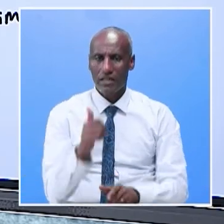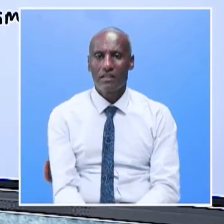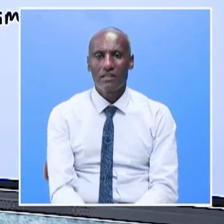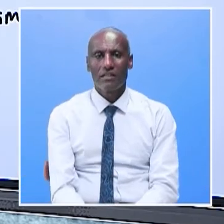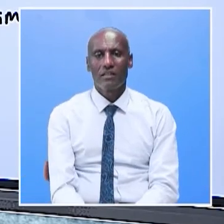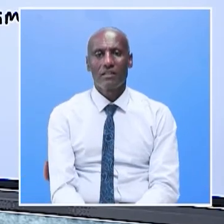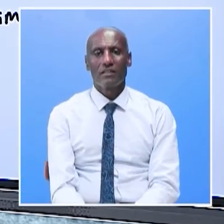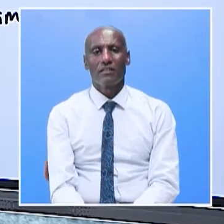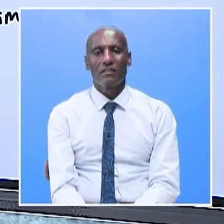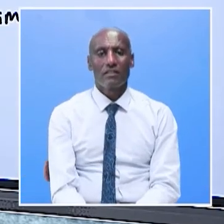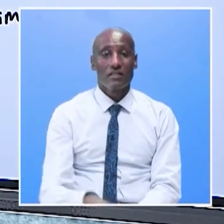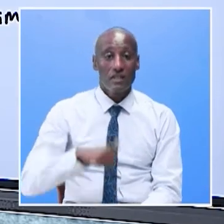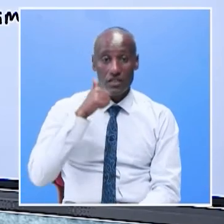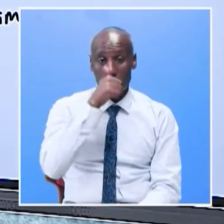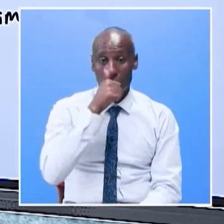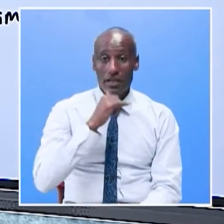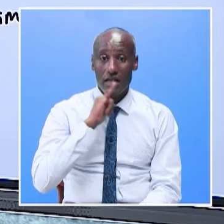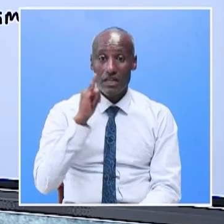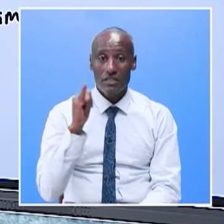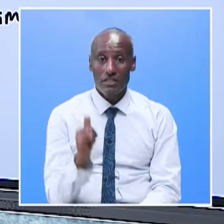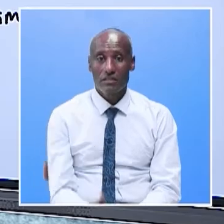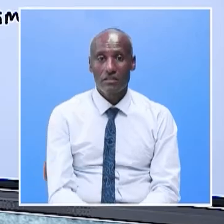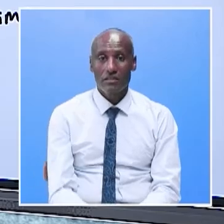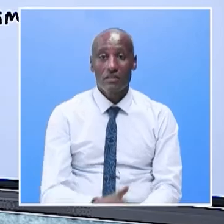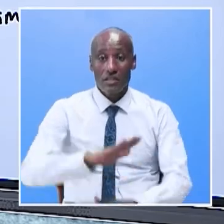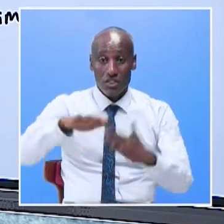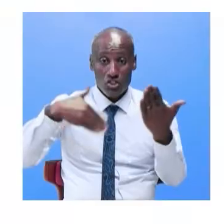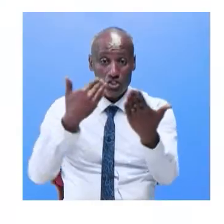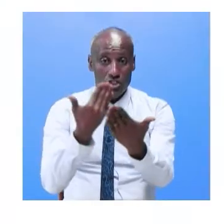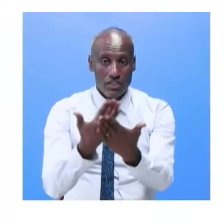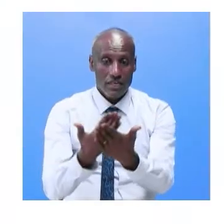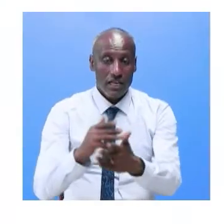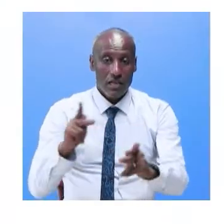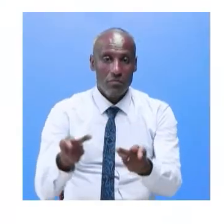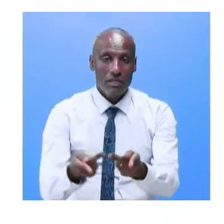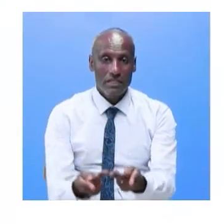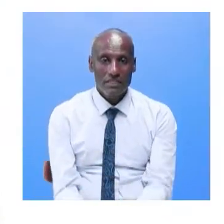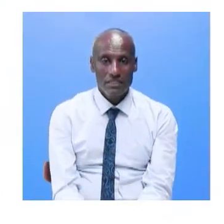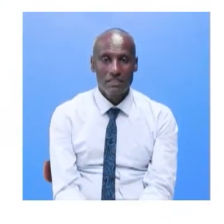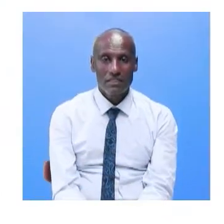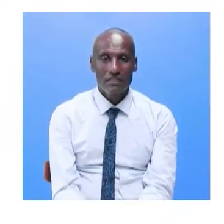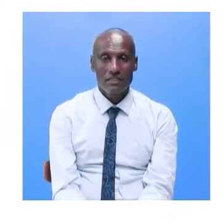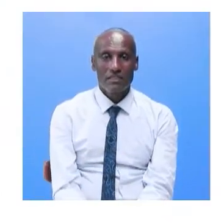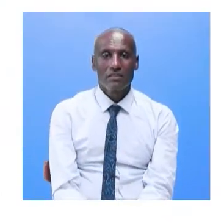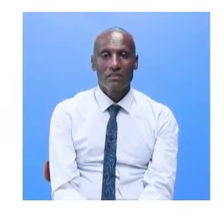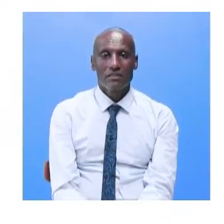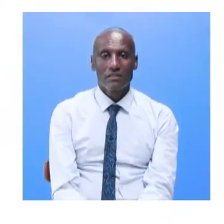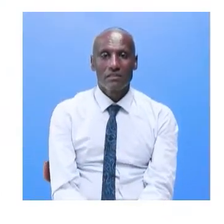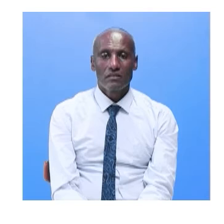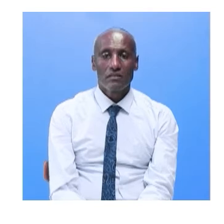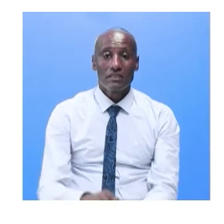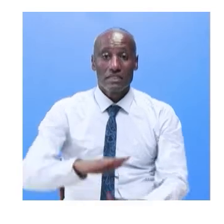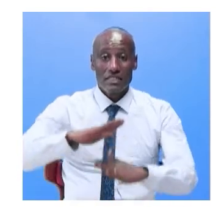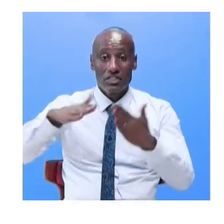Ethiopia? Ethiopia is a general place. Here is a